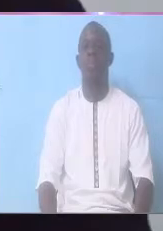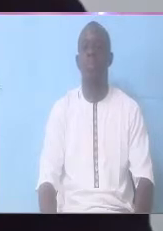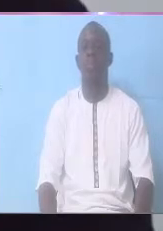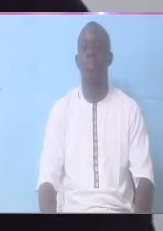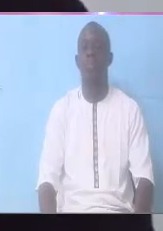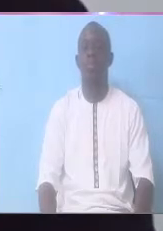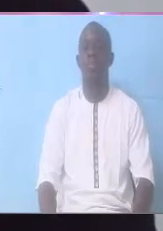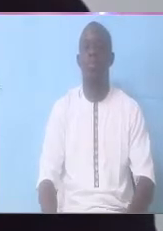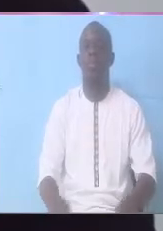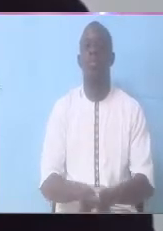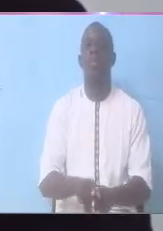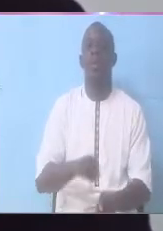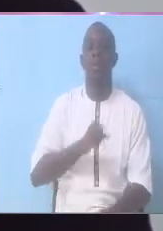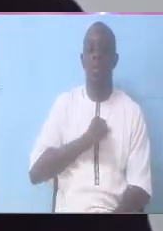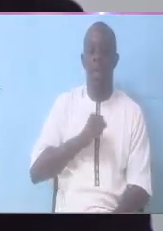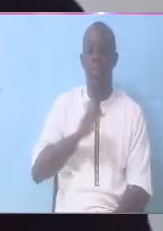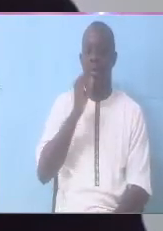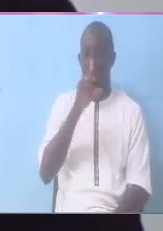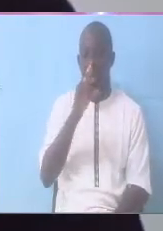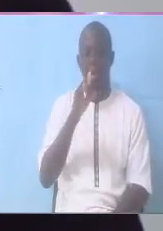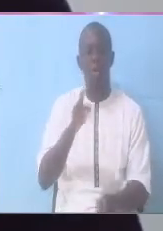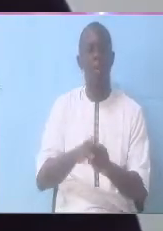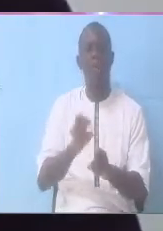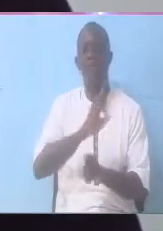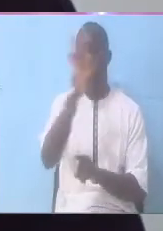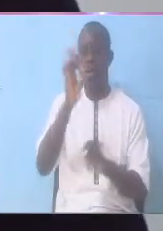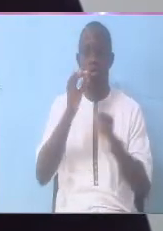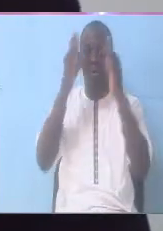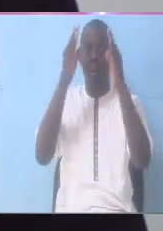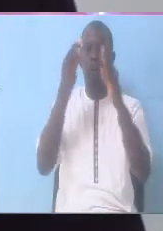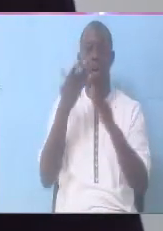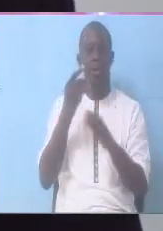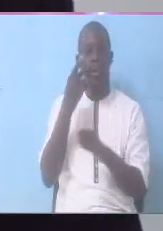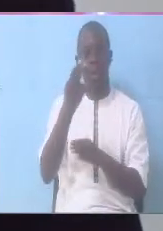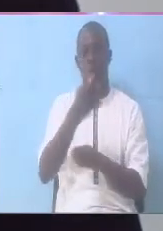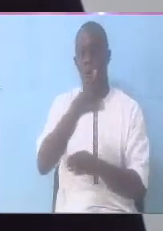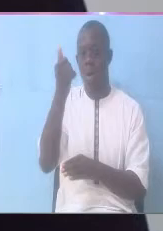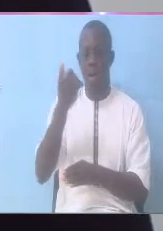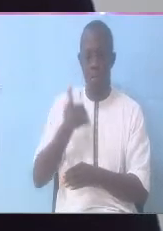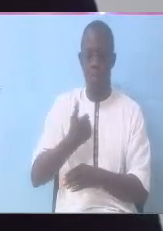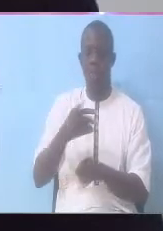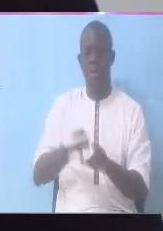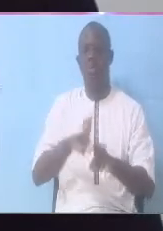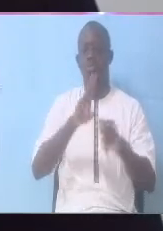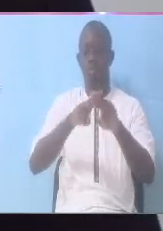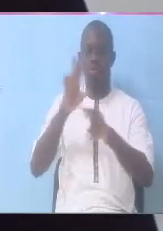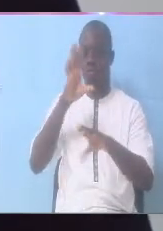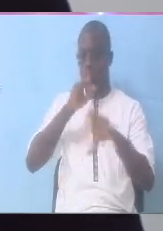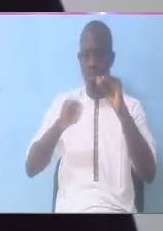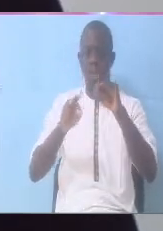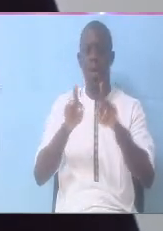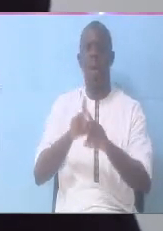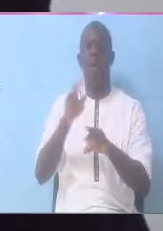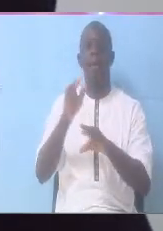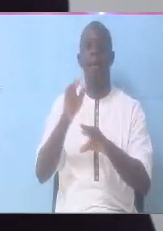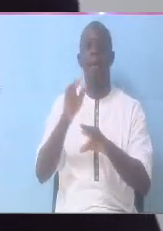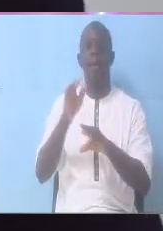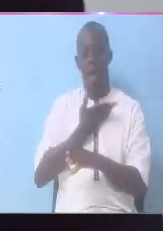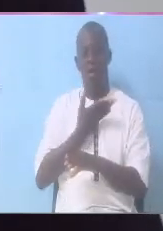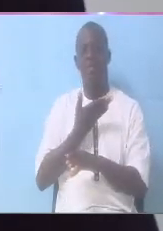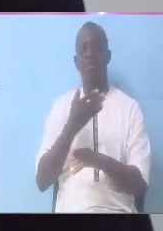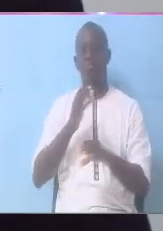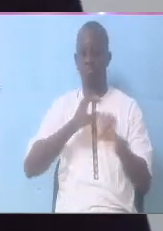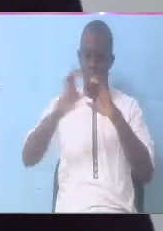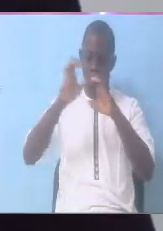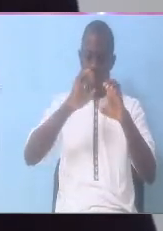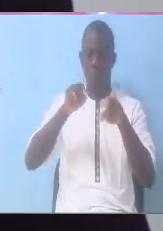I didn't hear anything about this until years after. Then I was having a conversation with Jame. Sometimes this come up.